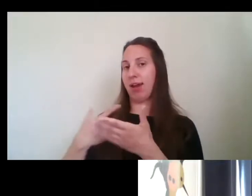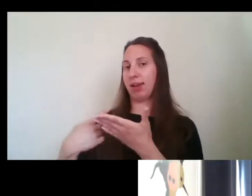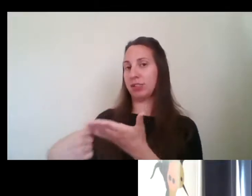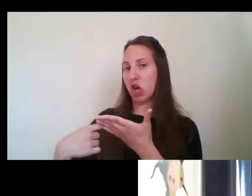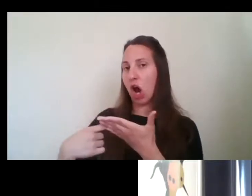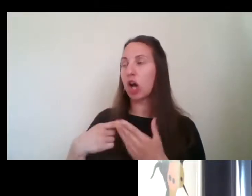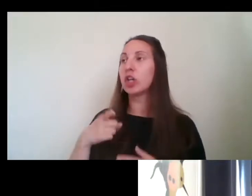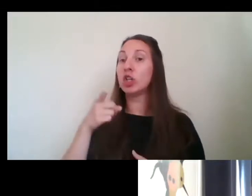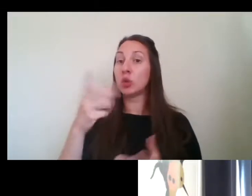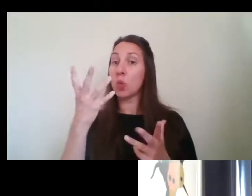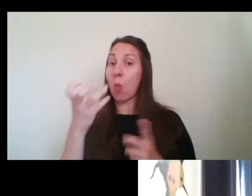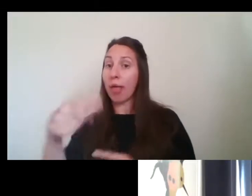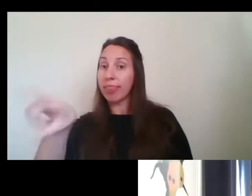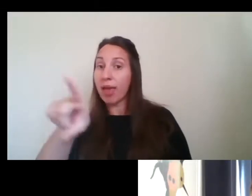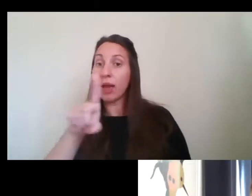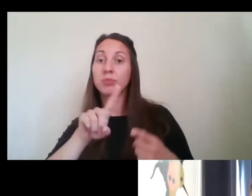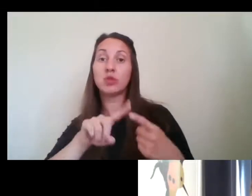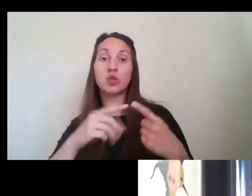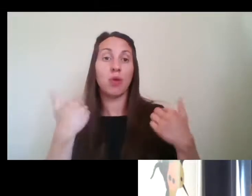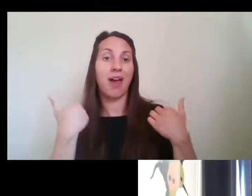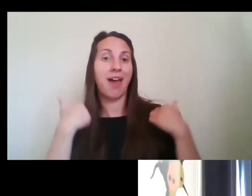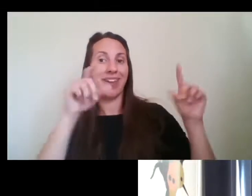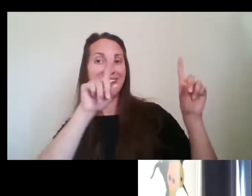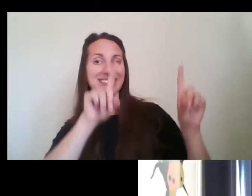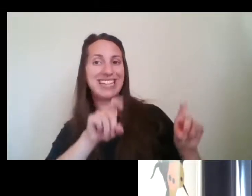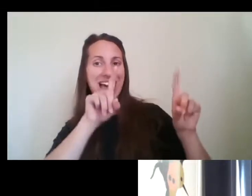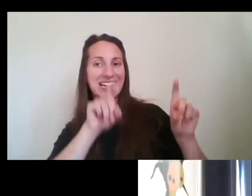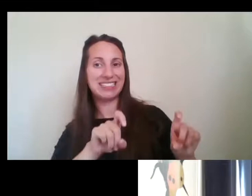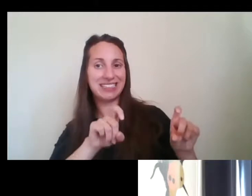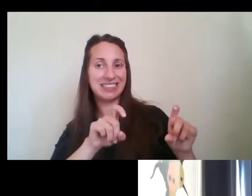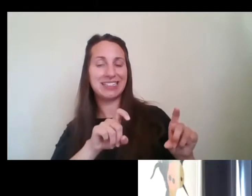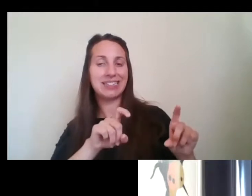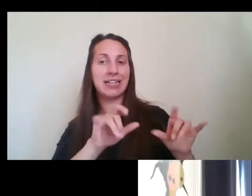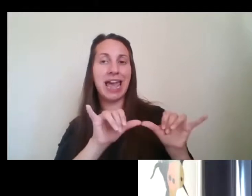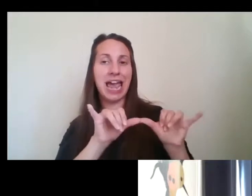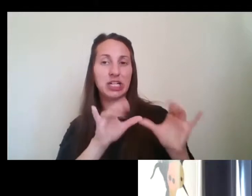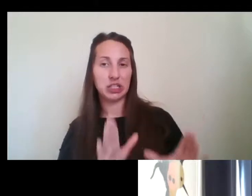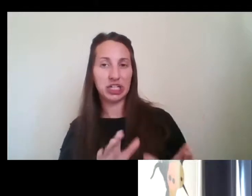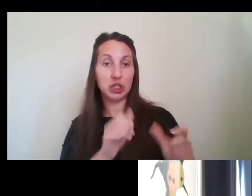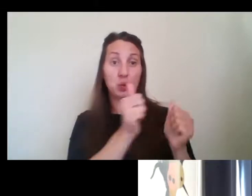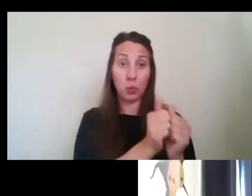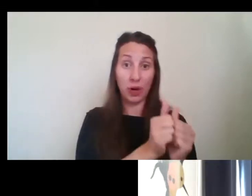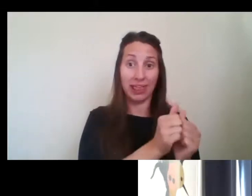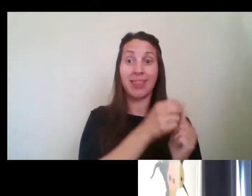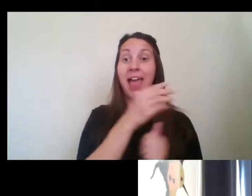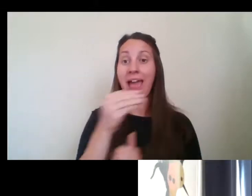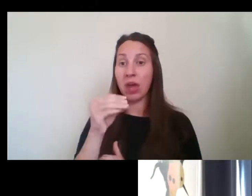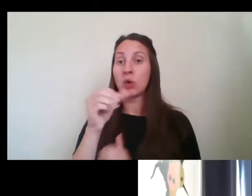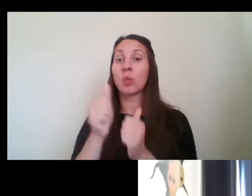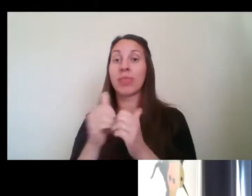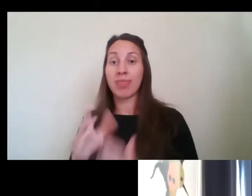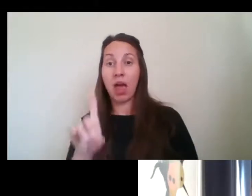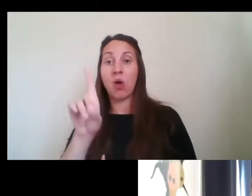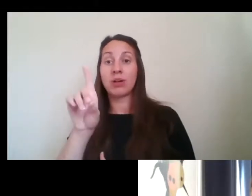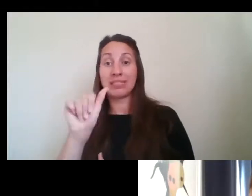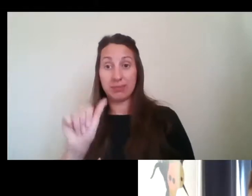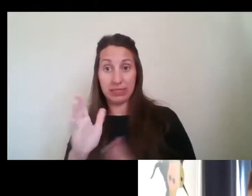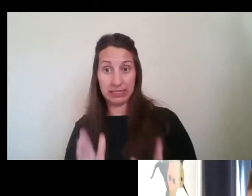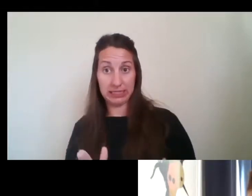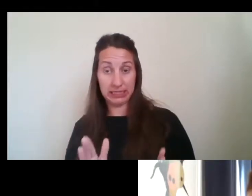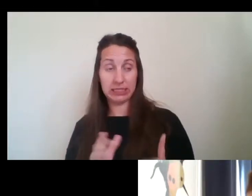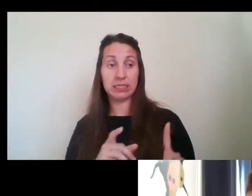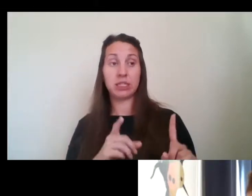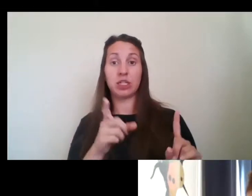have test engineers both with and without disabilities to validate their own work. Most of our sites